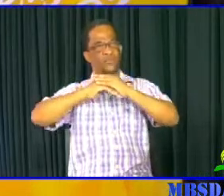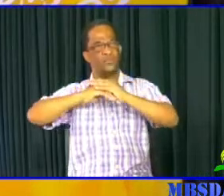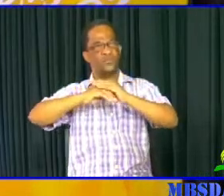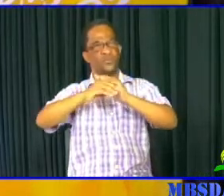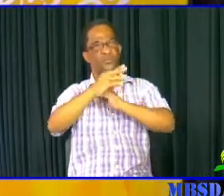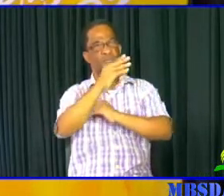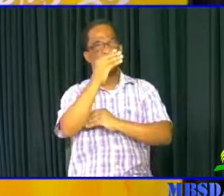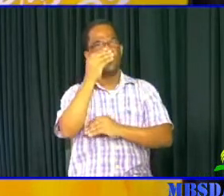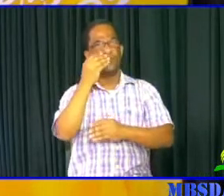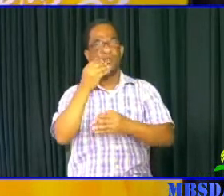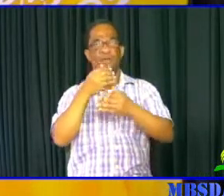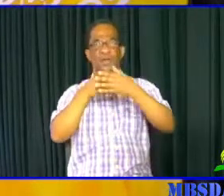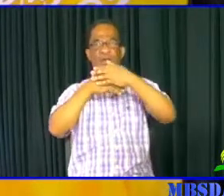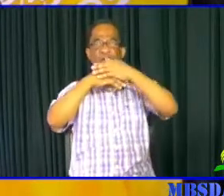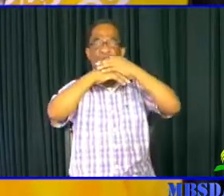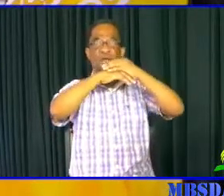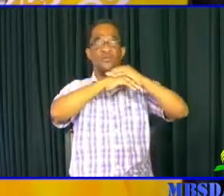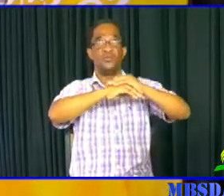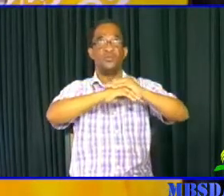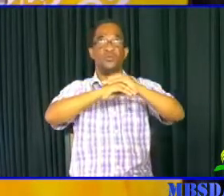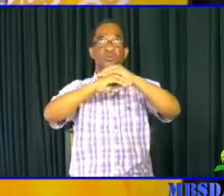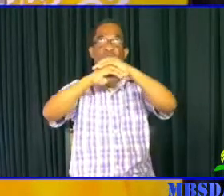worship and